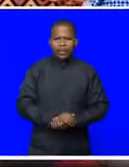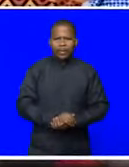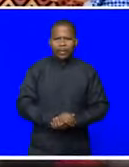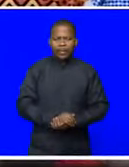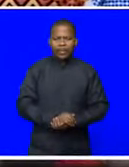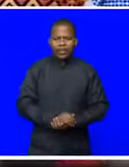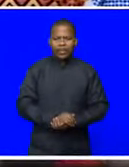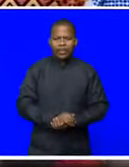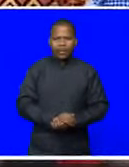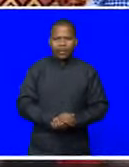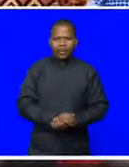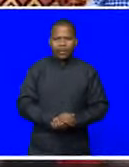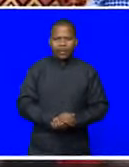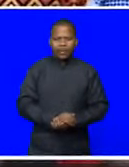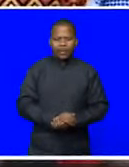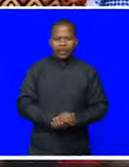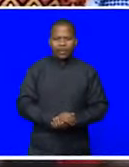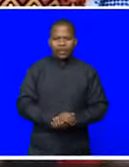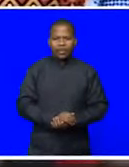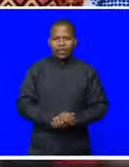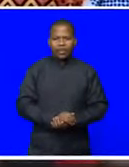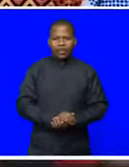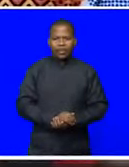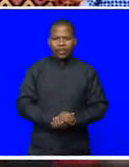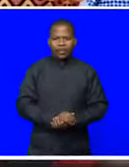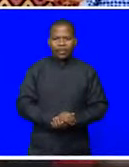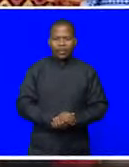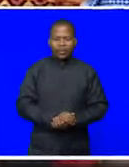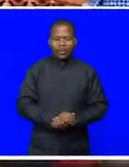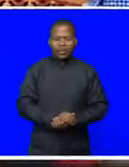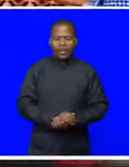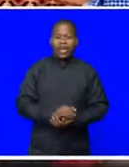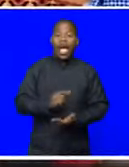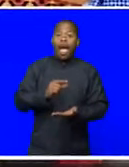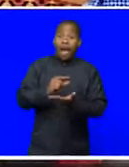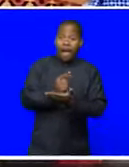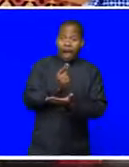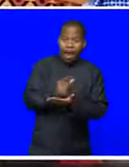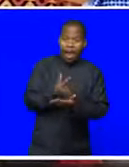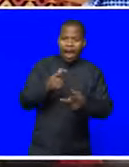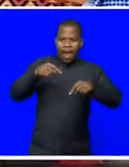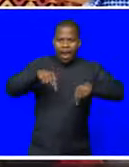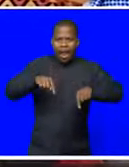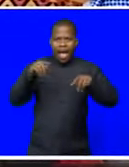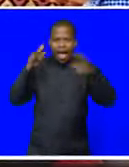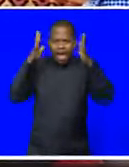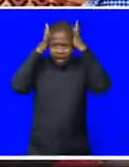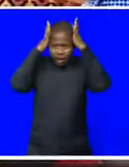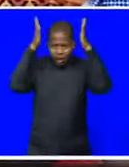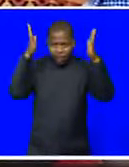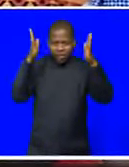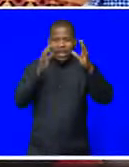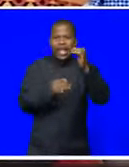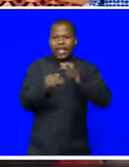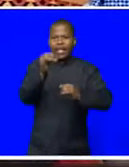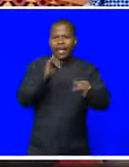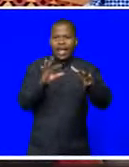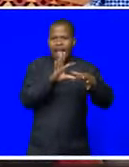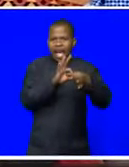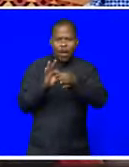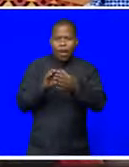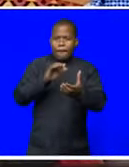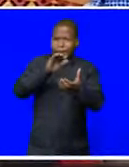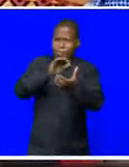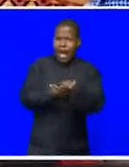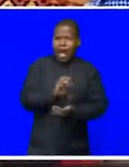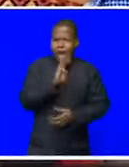Majesty, I wish to assure you that Ghana and the Kingdom of Eswatini will continue to collaborate within international organizations such